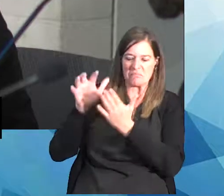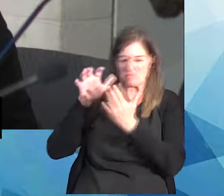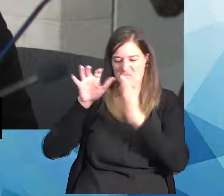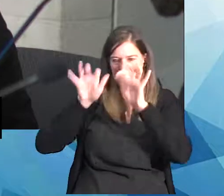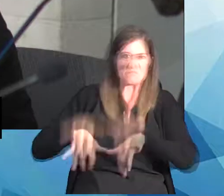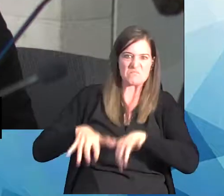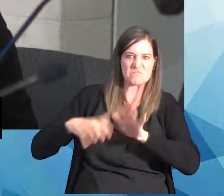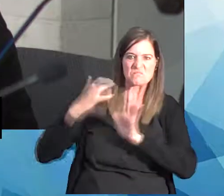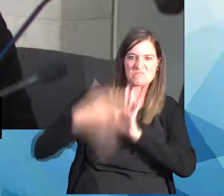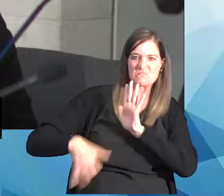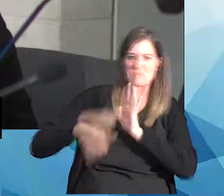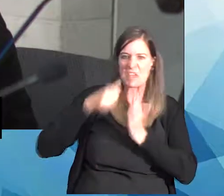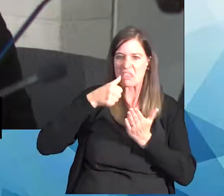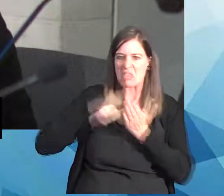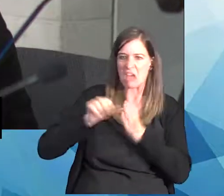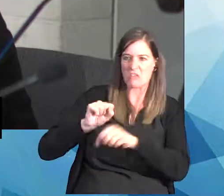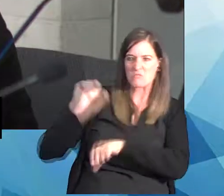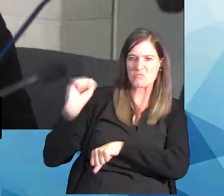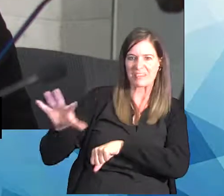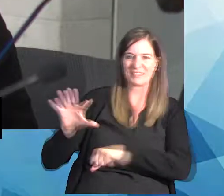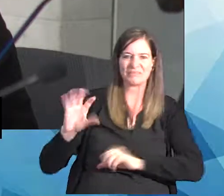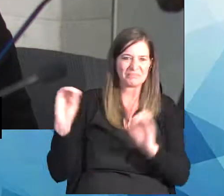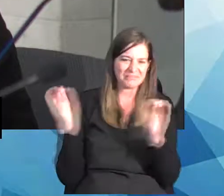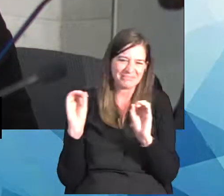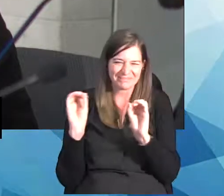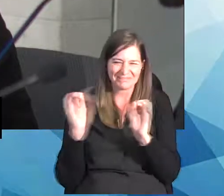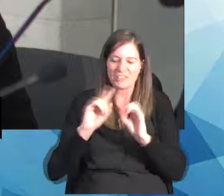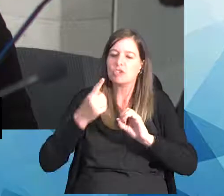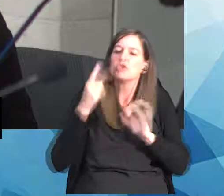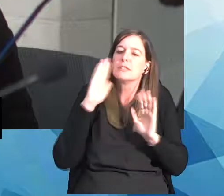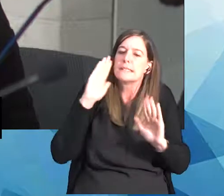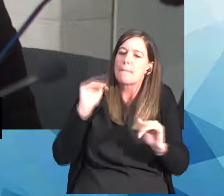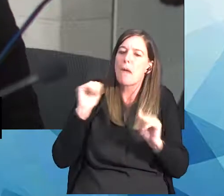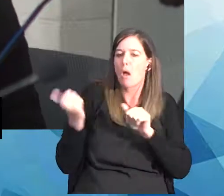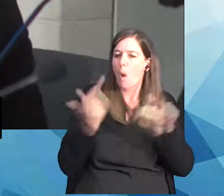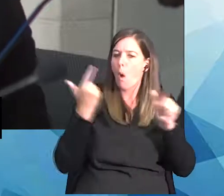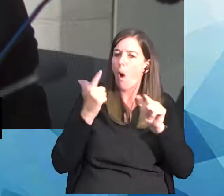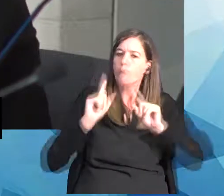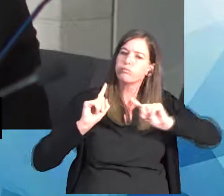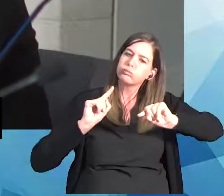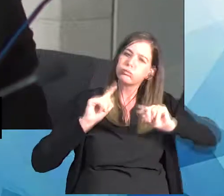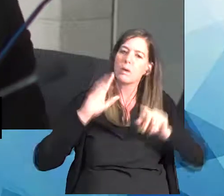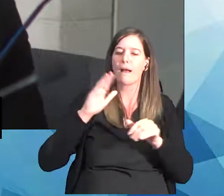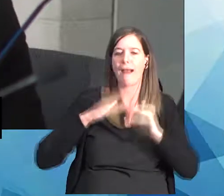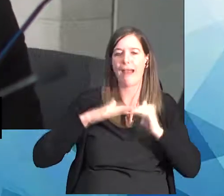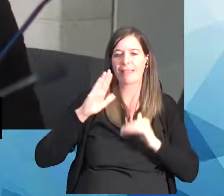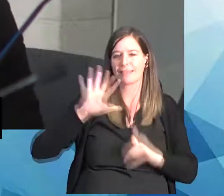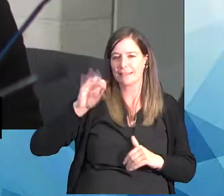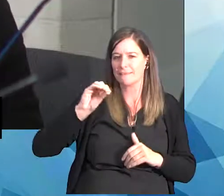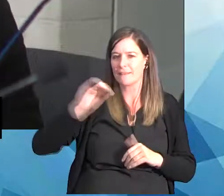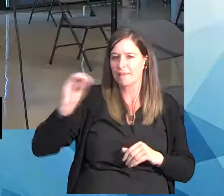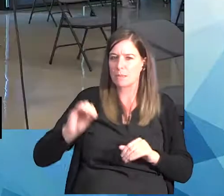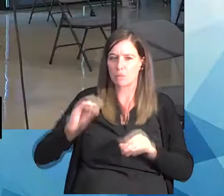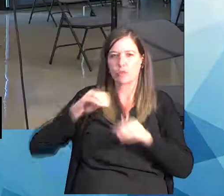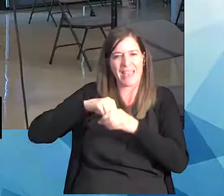Then I think that would be good. All right. Does that sound good, Ms. Murphy? It does. Would you like me to include the